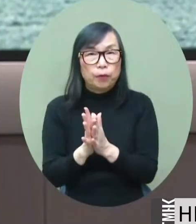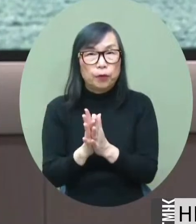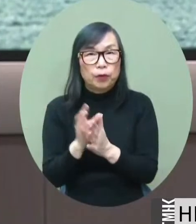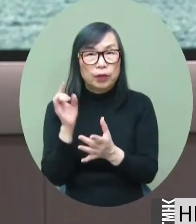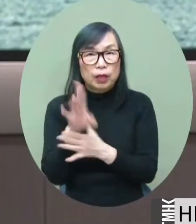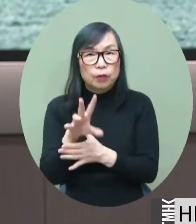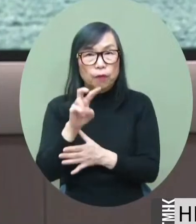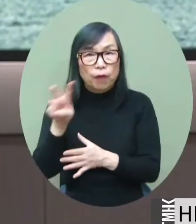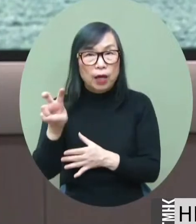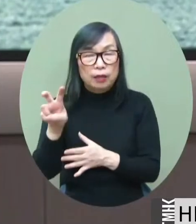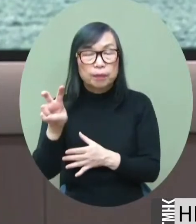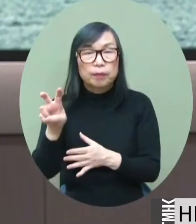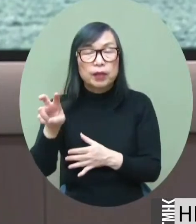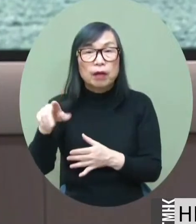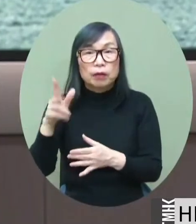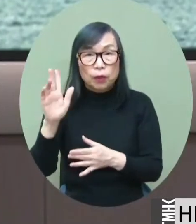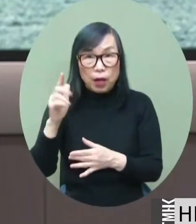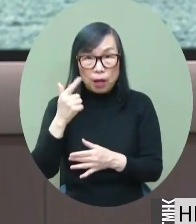Once